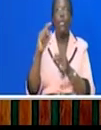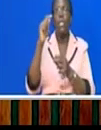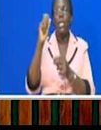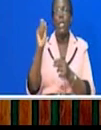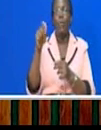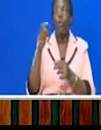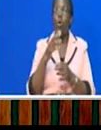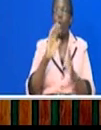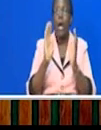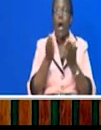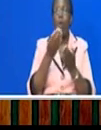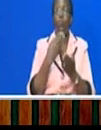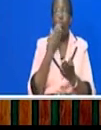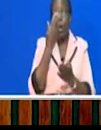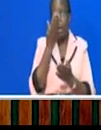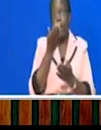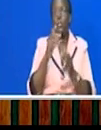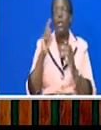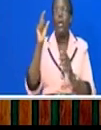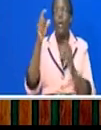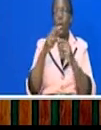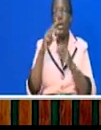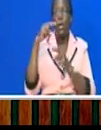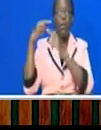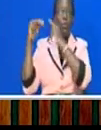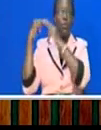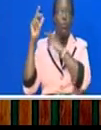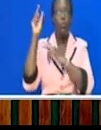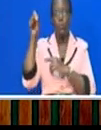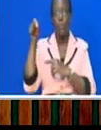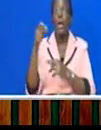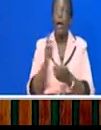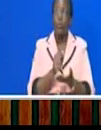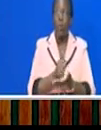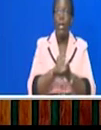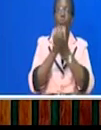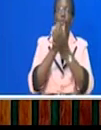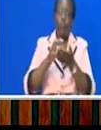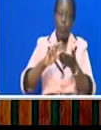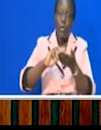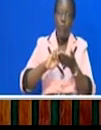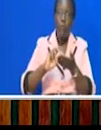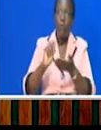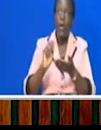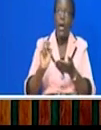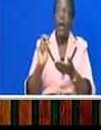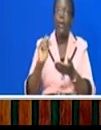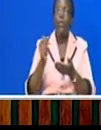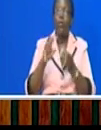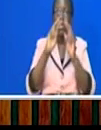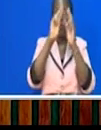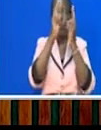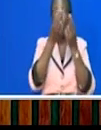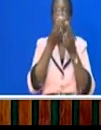questions, but most importantly, to help you revise on topics that you covered some days or some